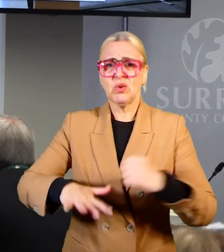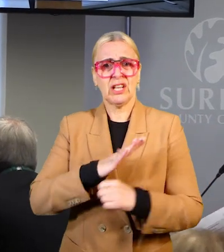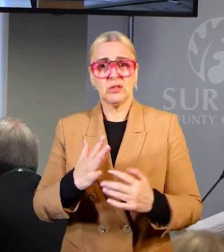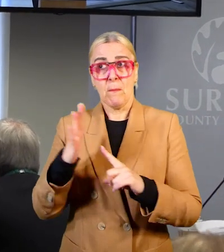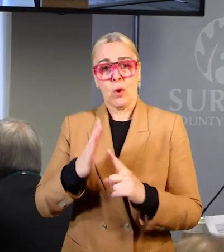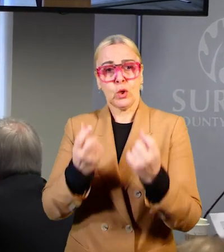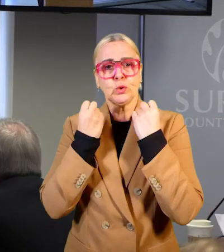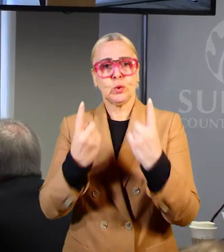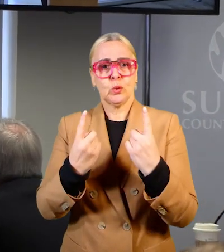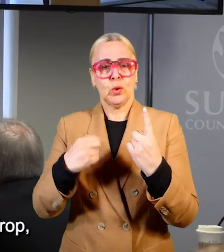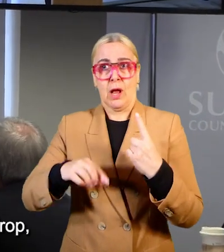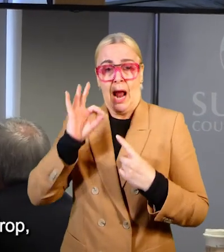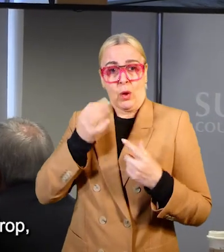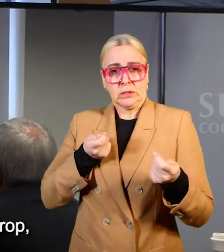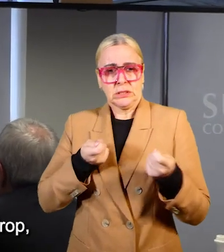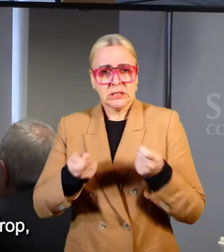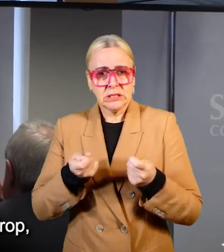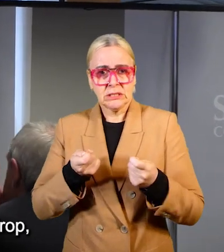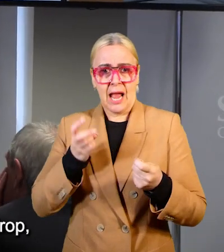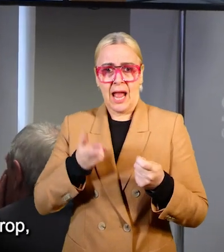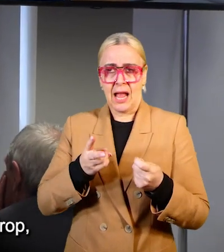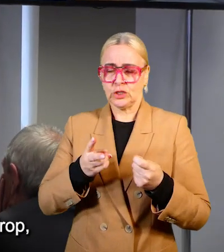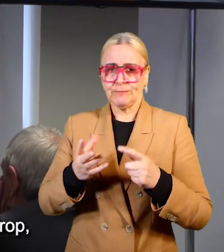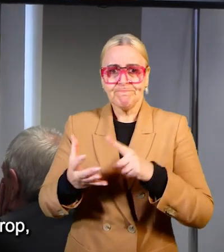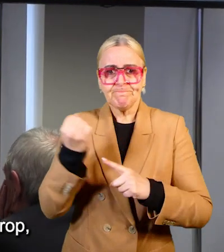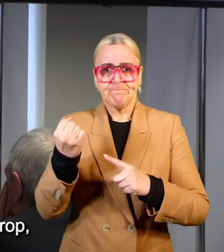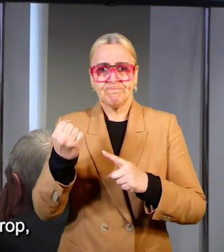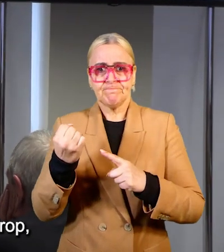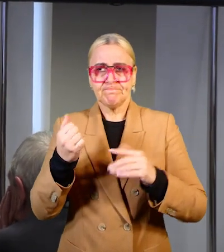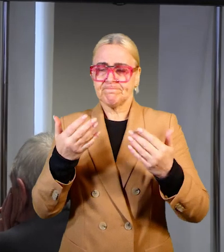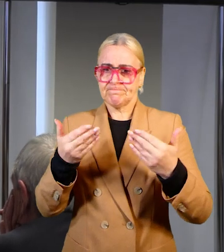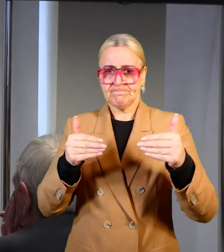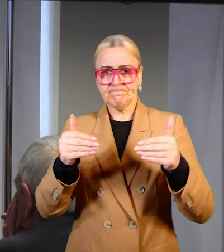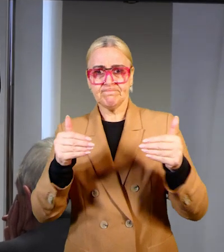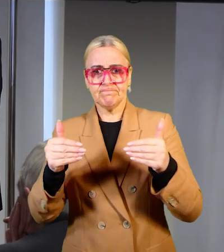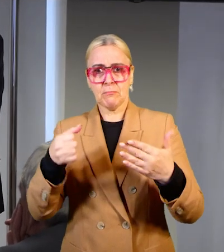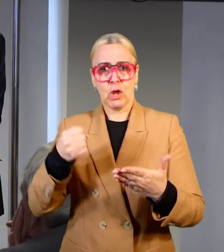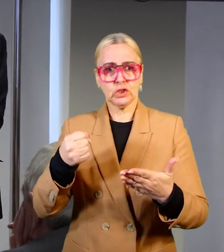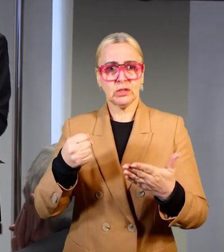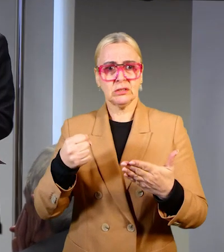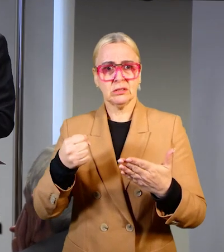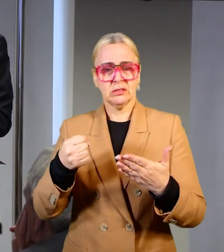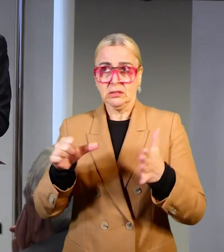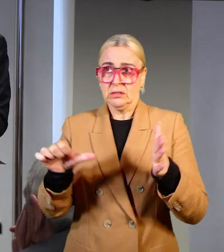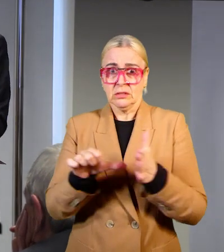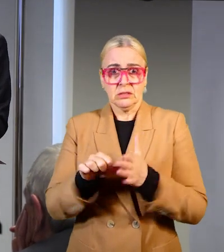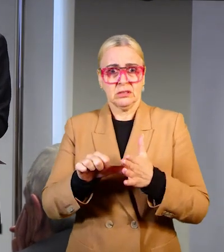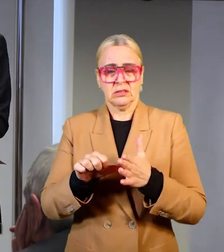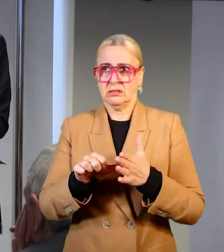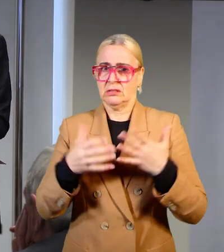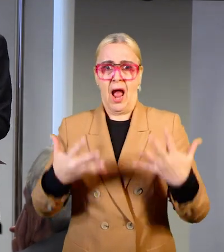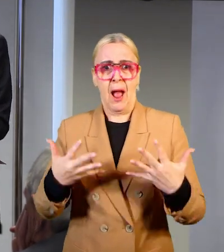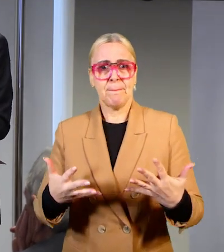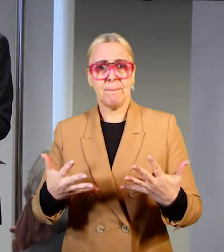deliver. So while that may be a gloomy backdrop, it is important to understand as this council manages